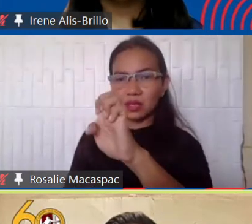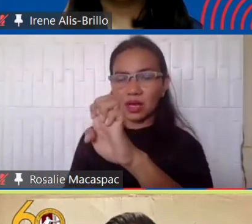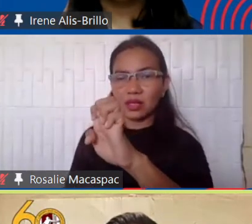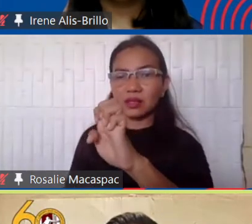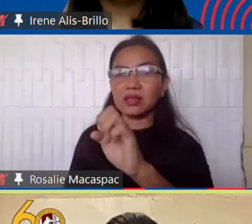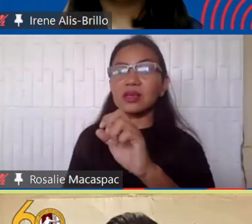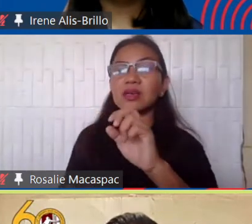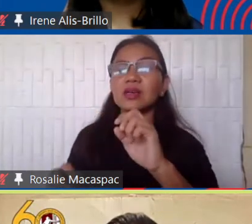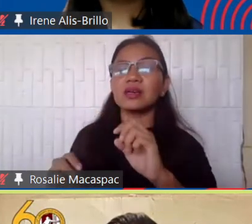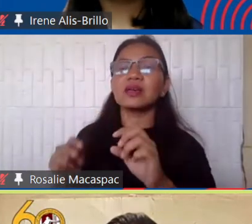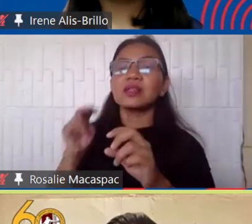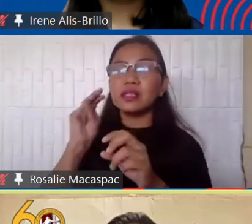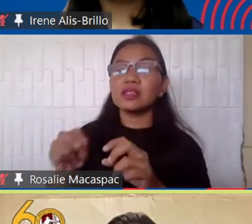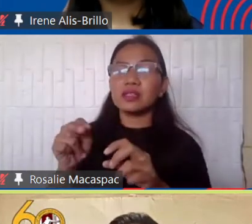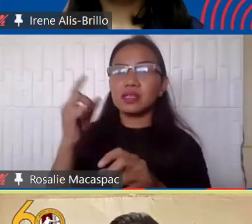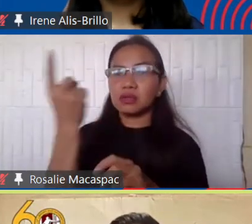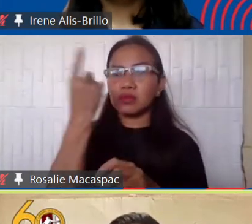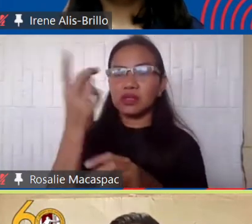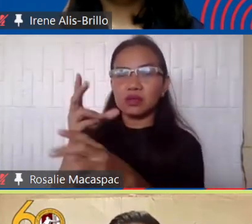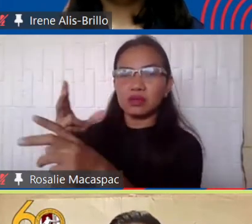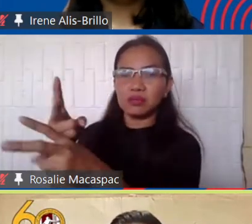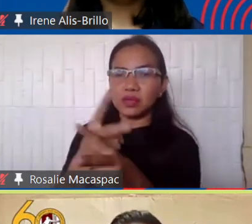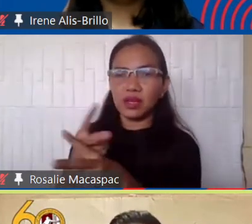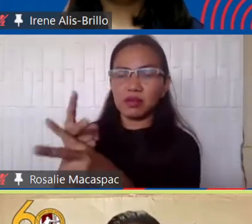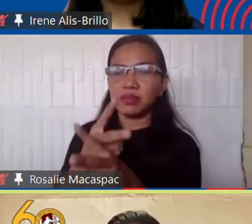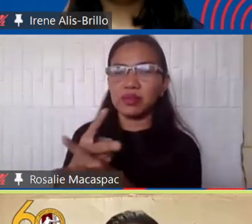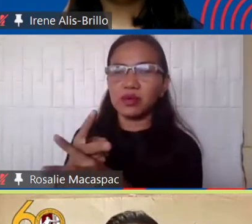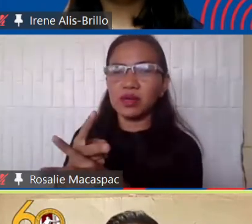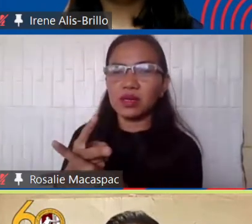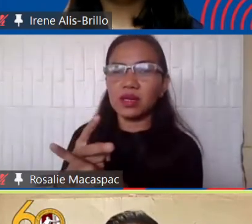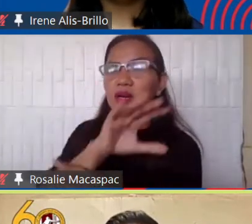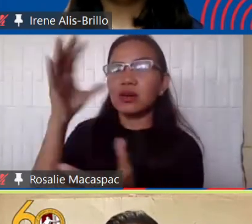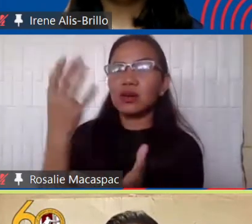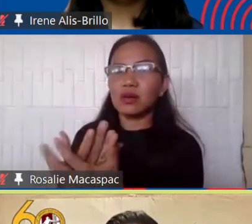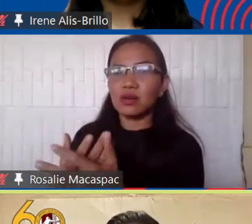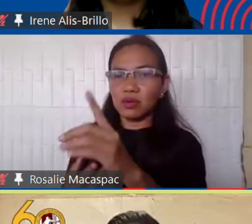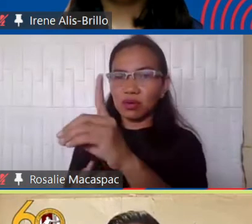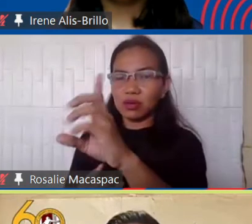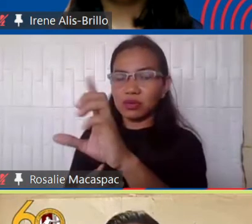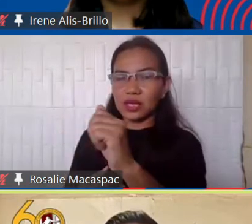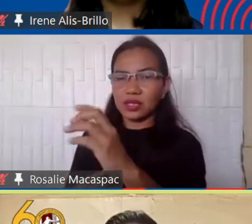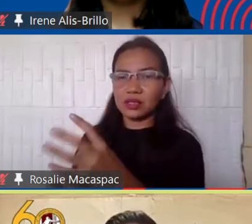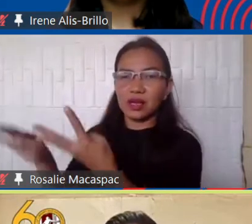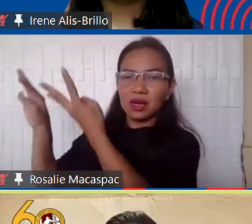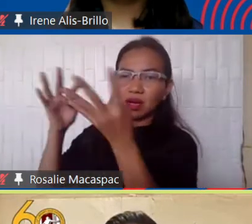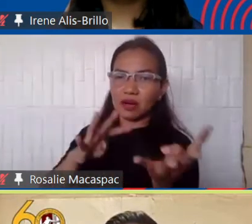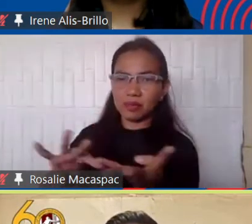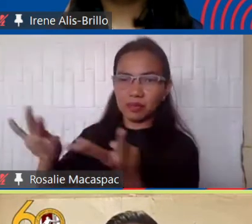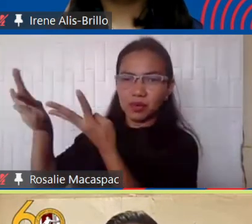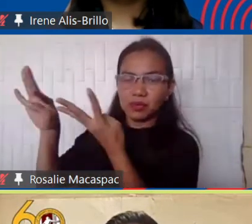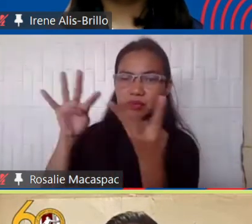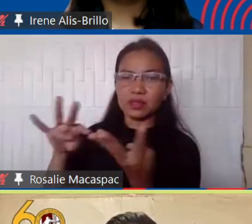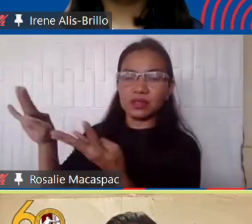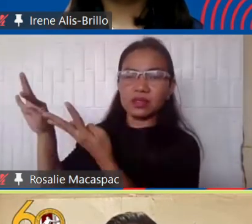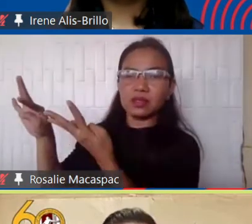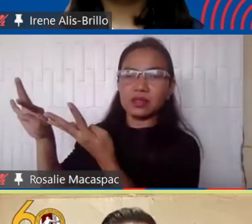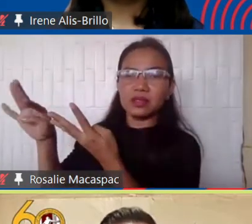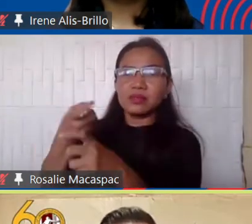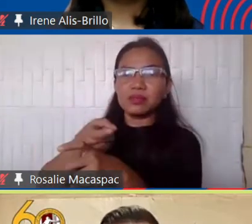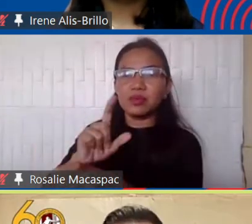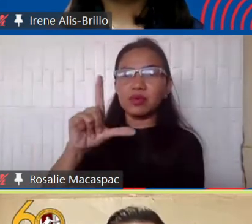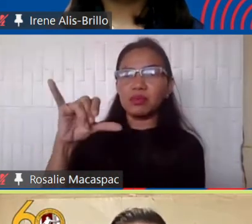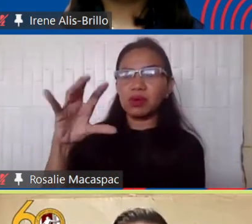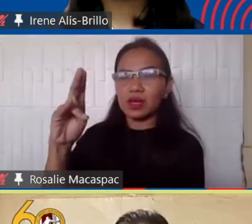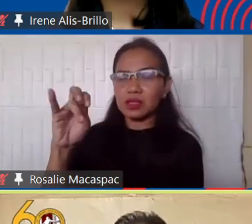to be careful. For example, in the data dryad, all of the data uploaded in data dryad are under the license of public